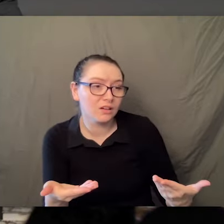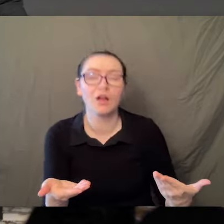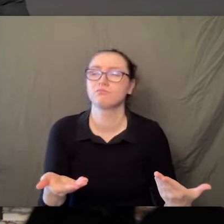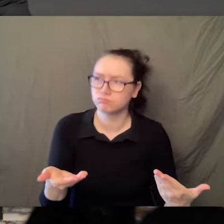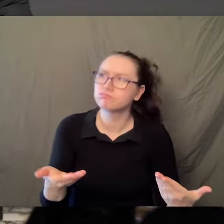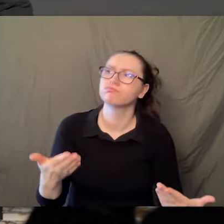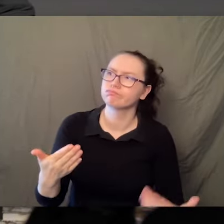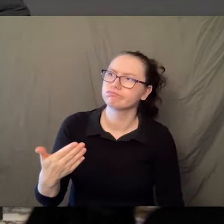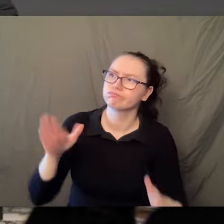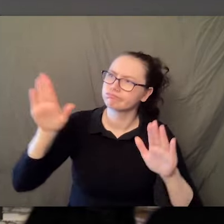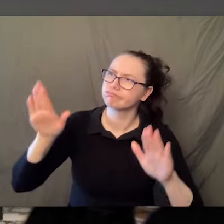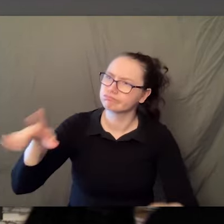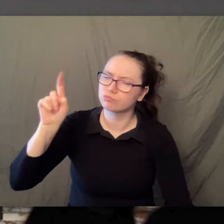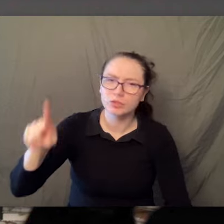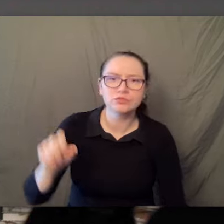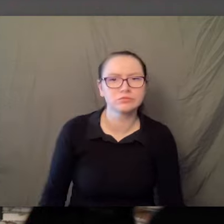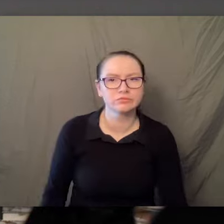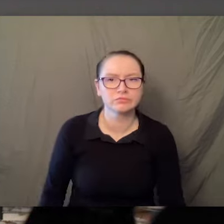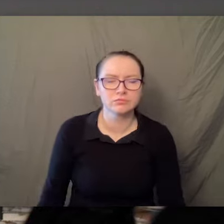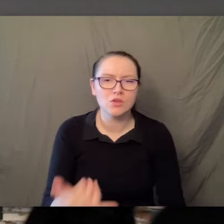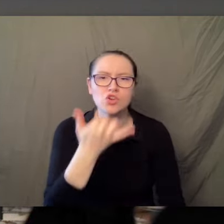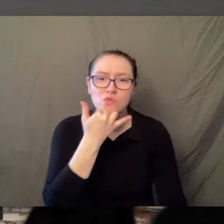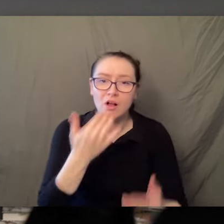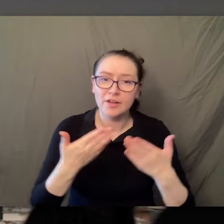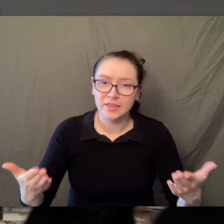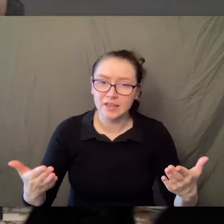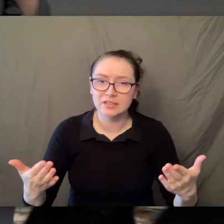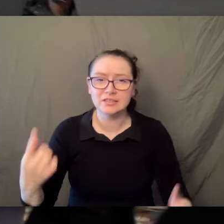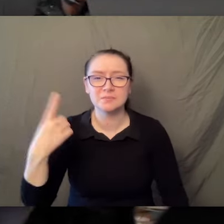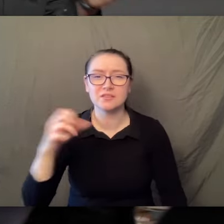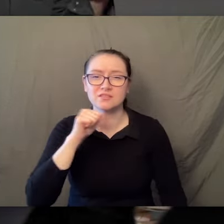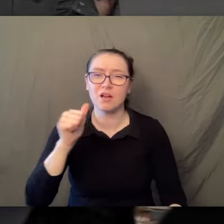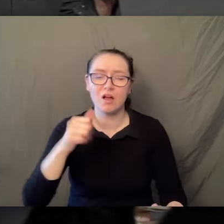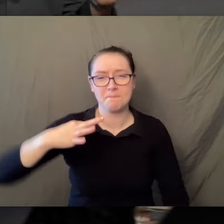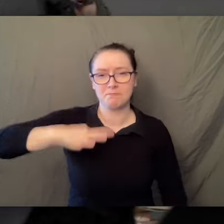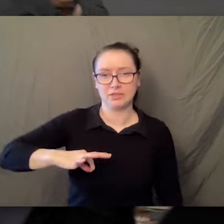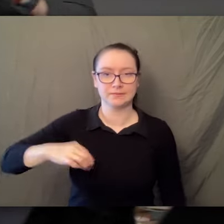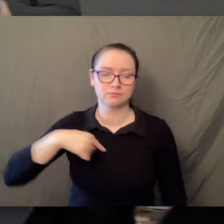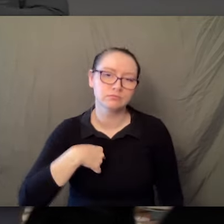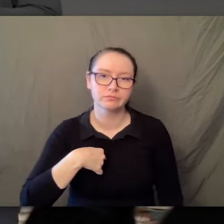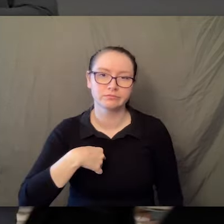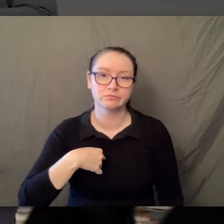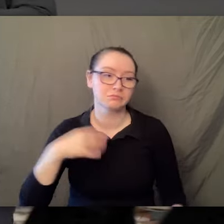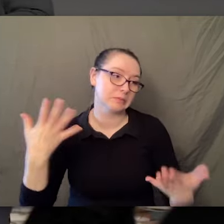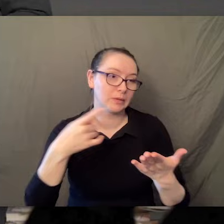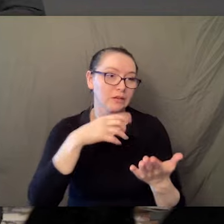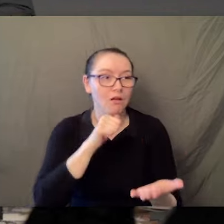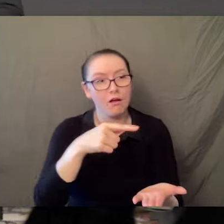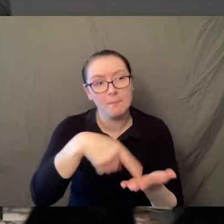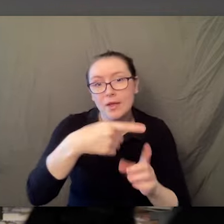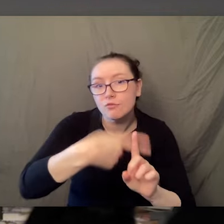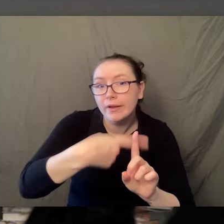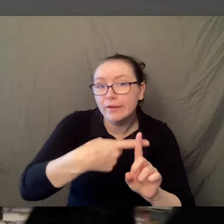wrong thing? Well, great question. The wrong thing is anything that does not serve you. Whether